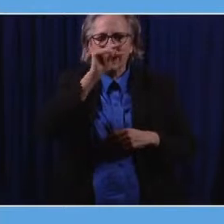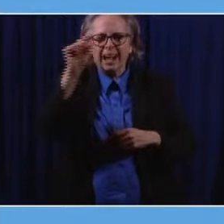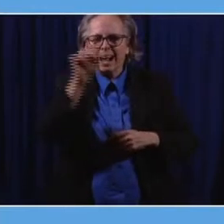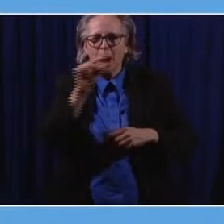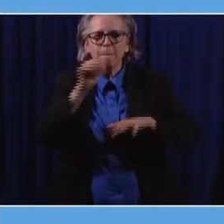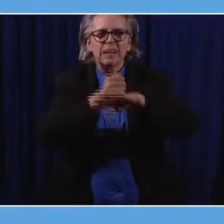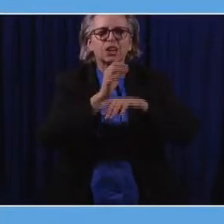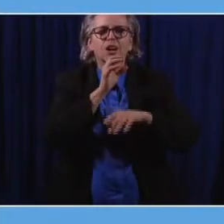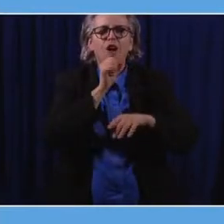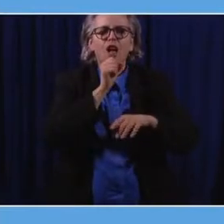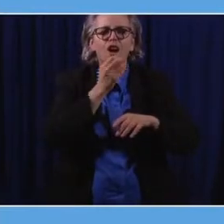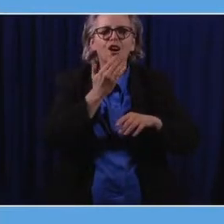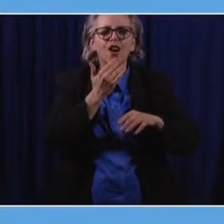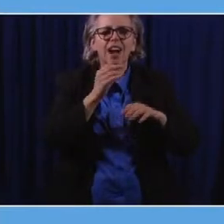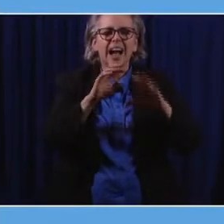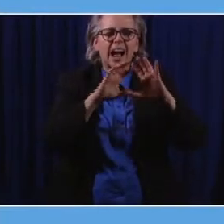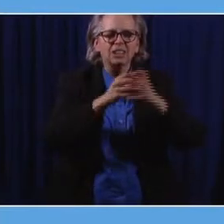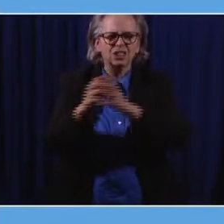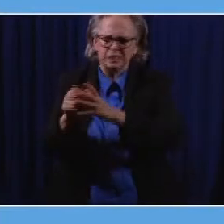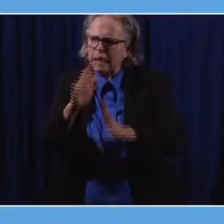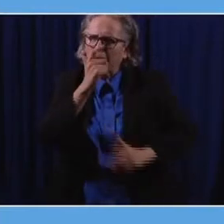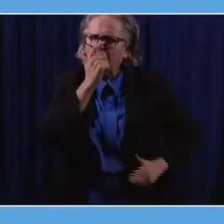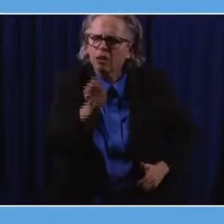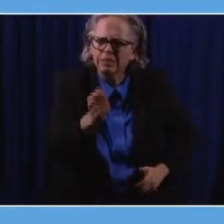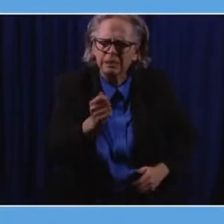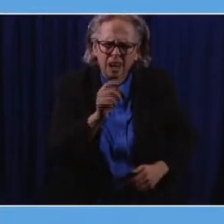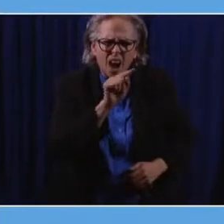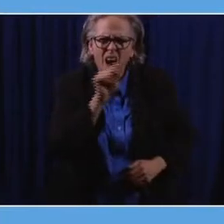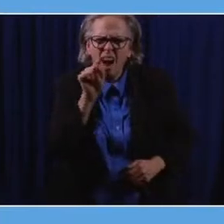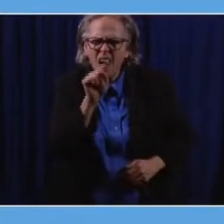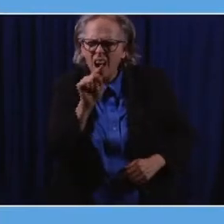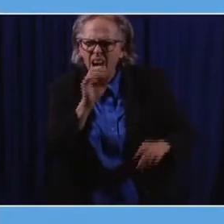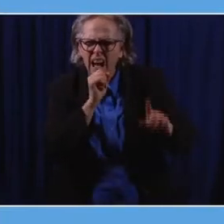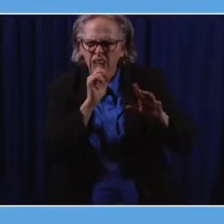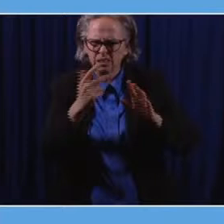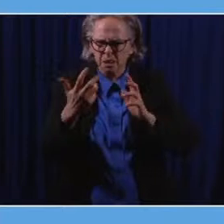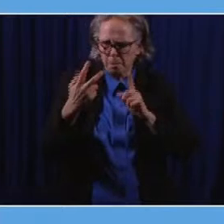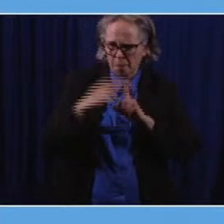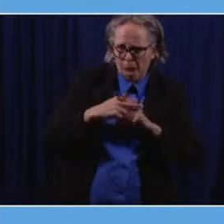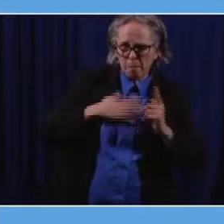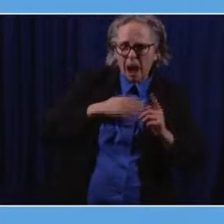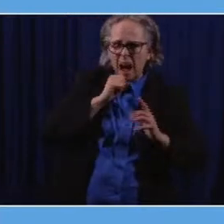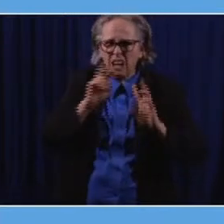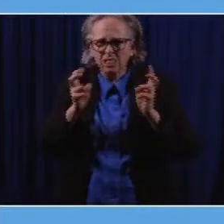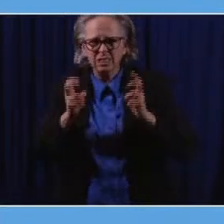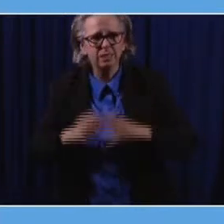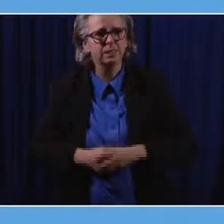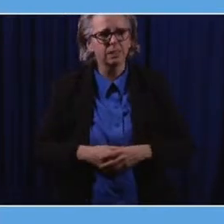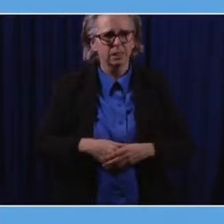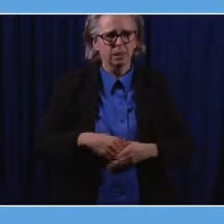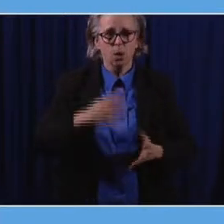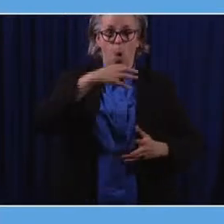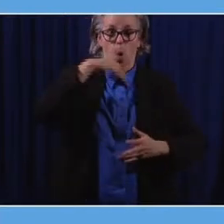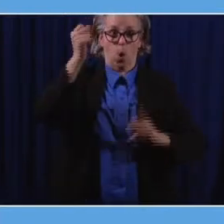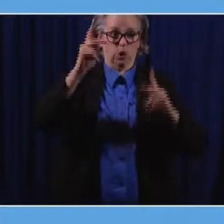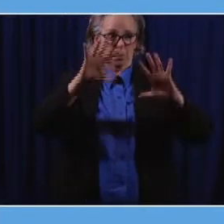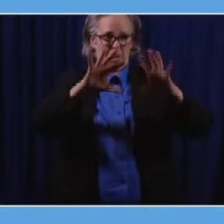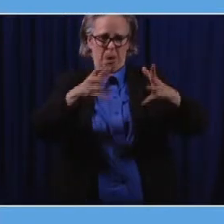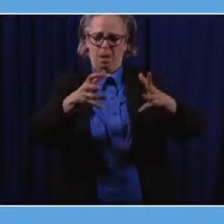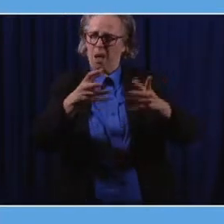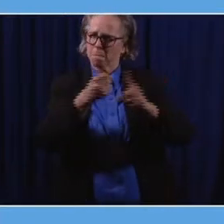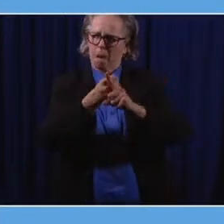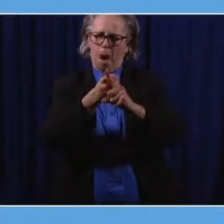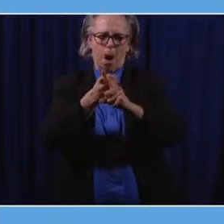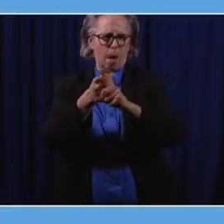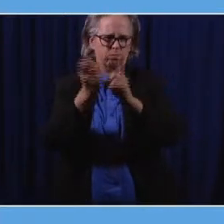all interesting, but you can look at these two colors, and what you will see is that the older population, is taking more